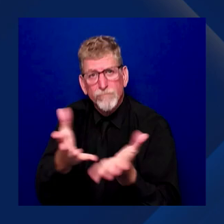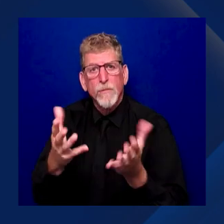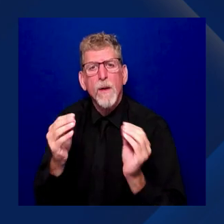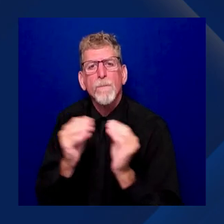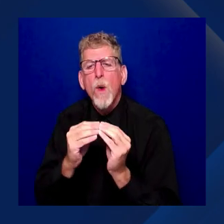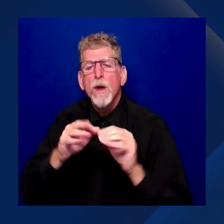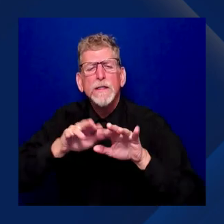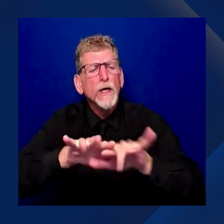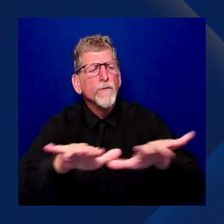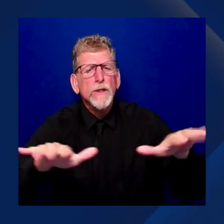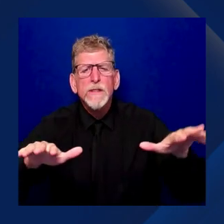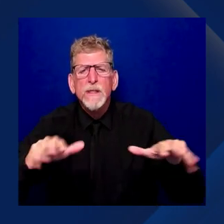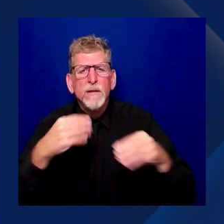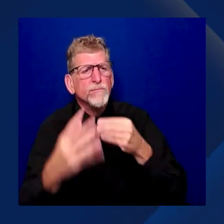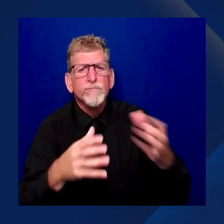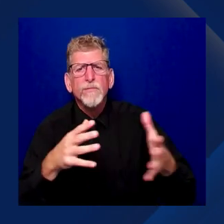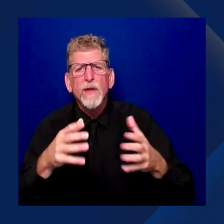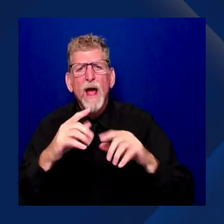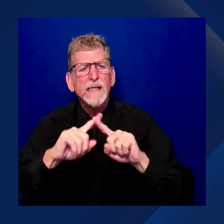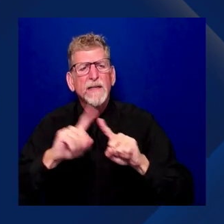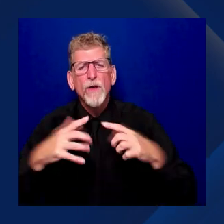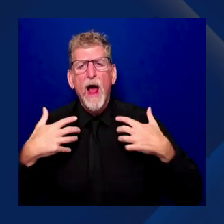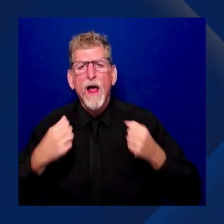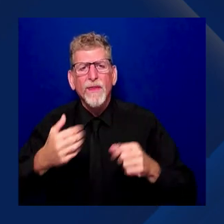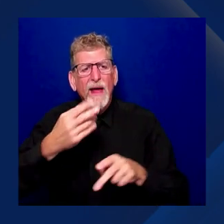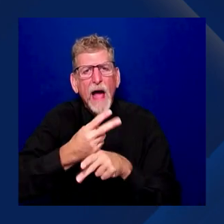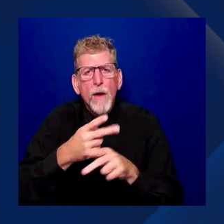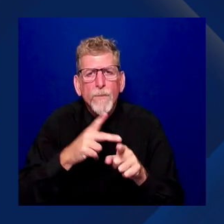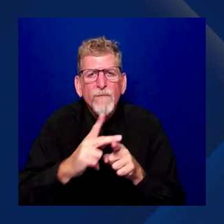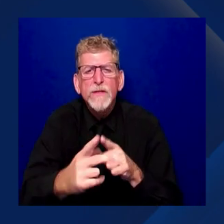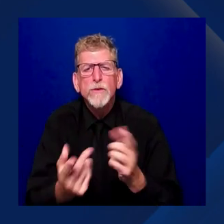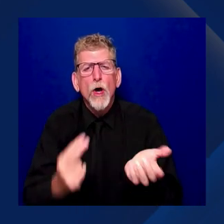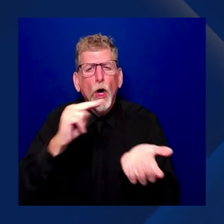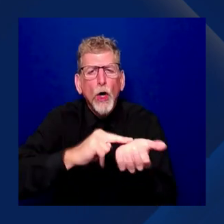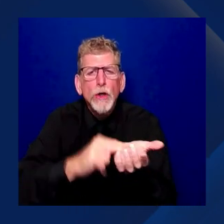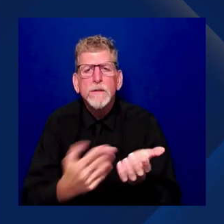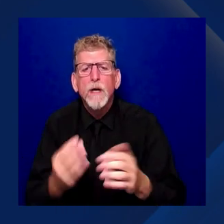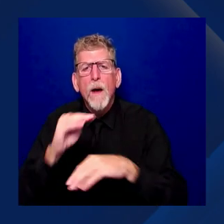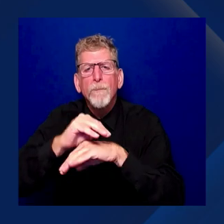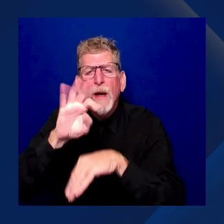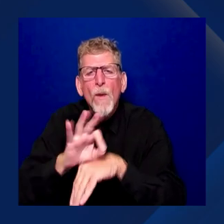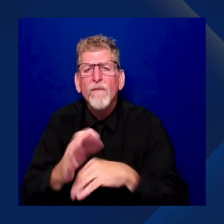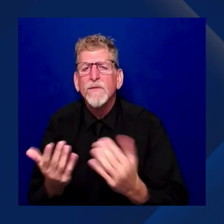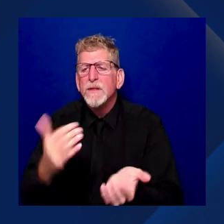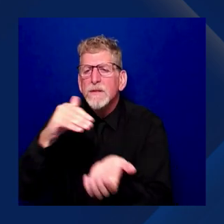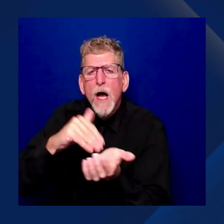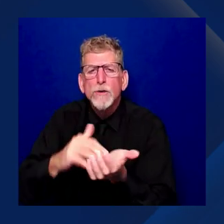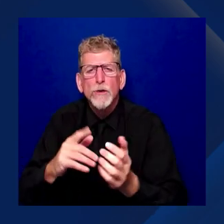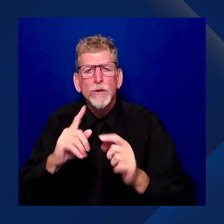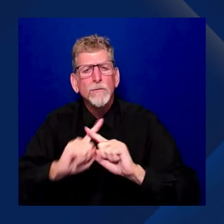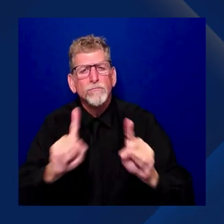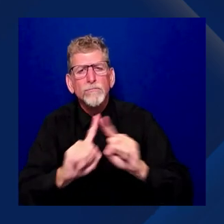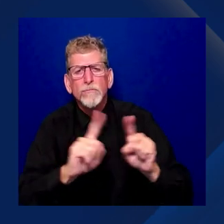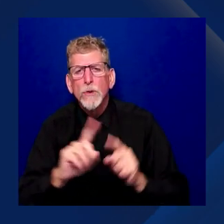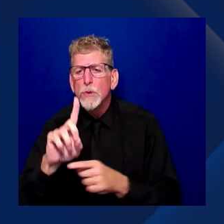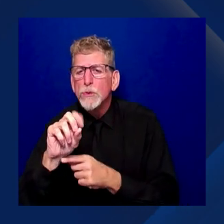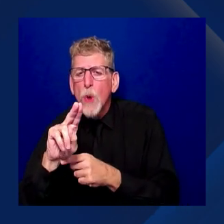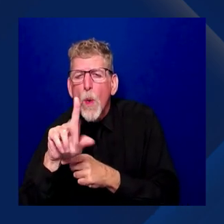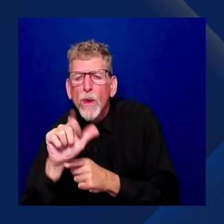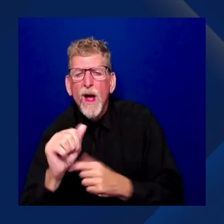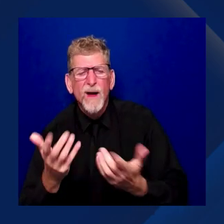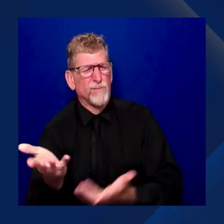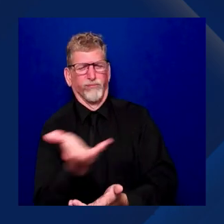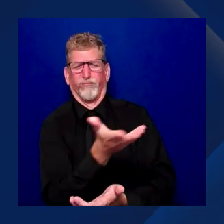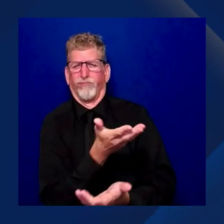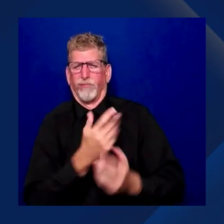midwives, doctors, and doulas. This administration is proud to partner with you to ensure that every person has the chance